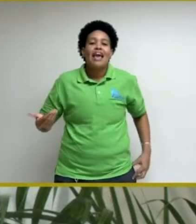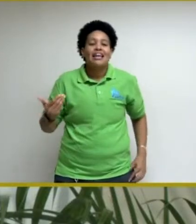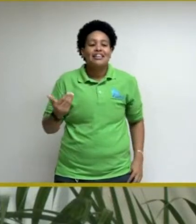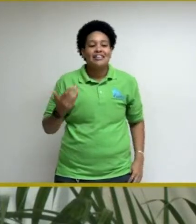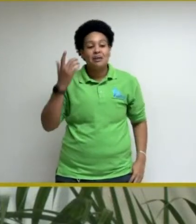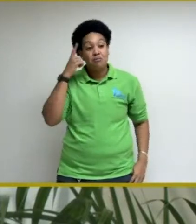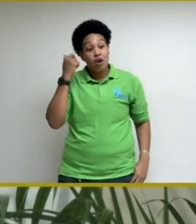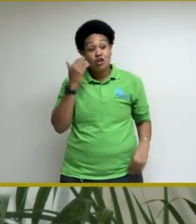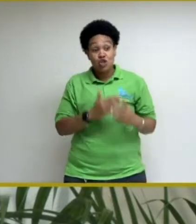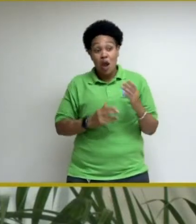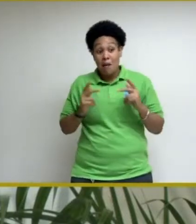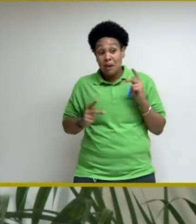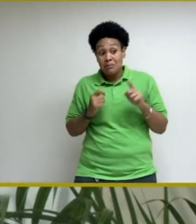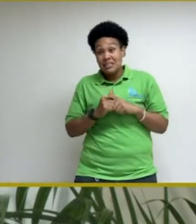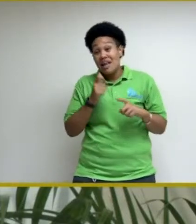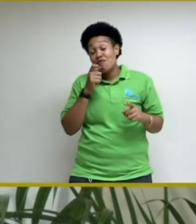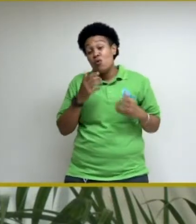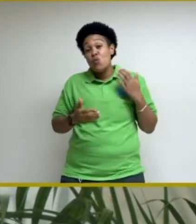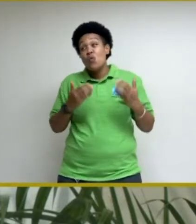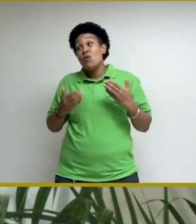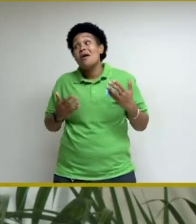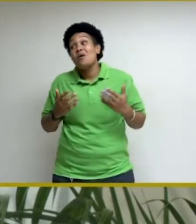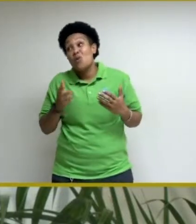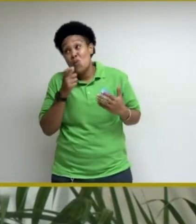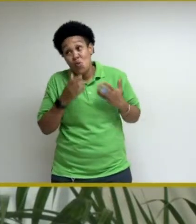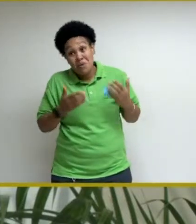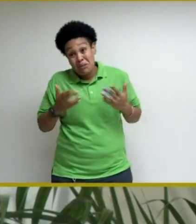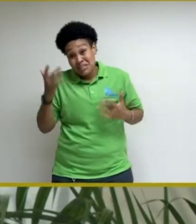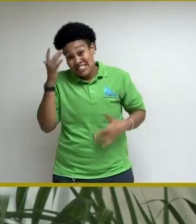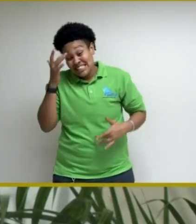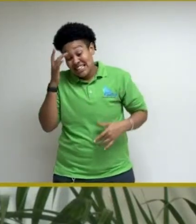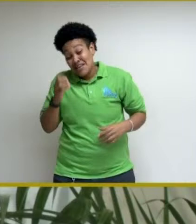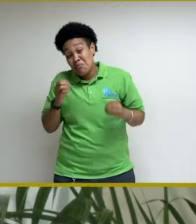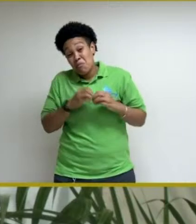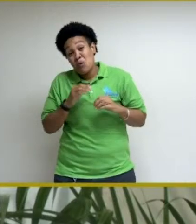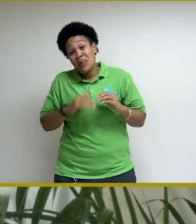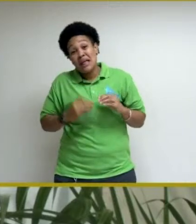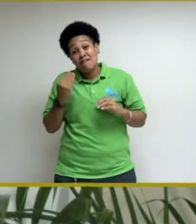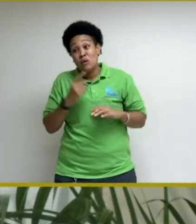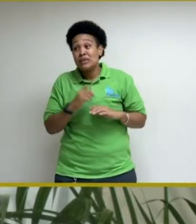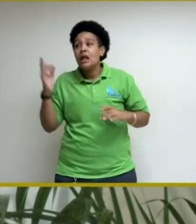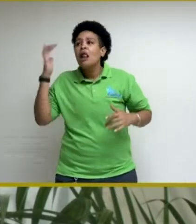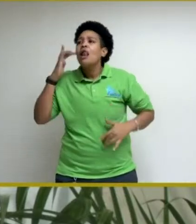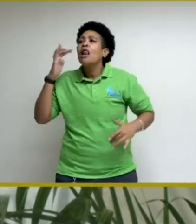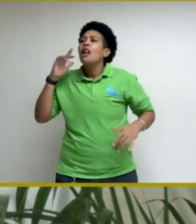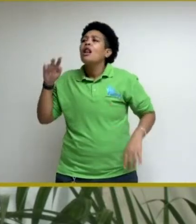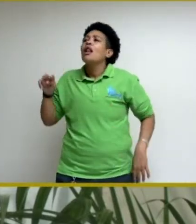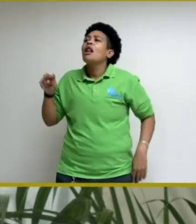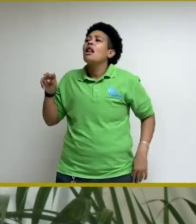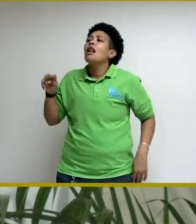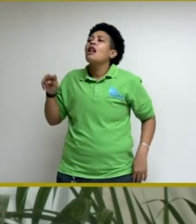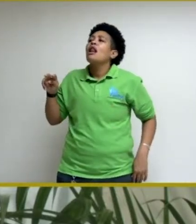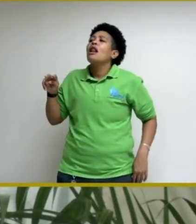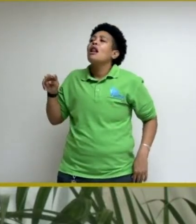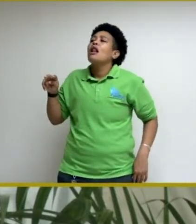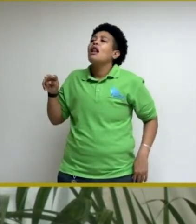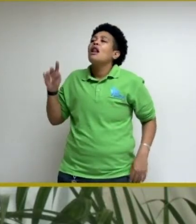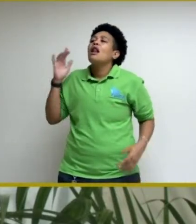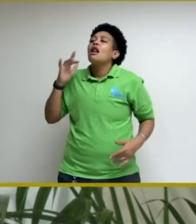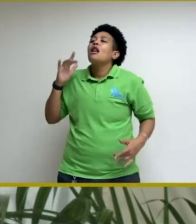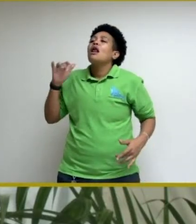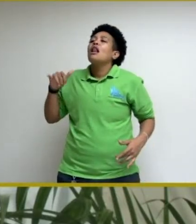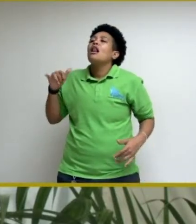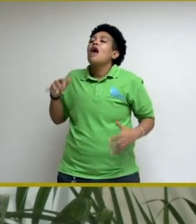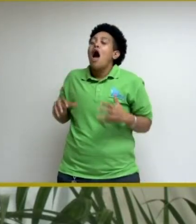because there are some persons who may be ill and for more than 14 days, and so that would add onto the number